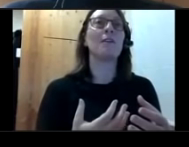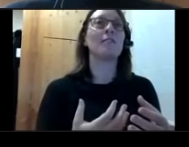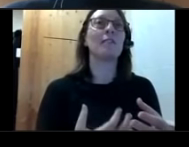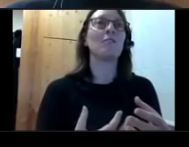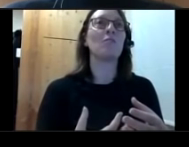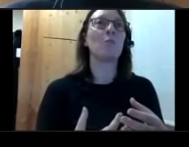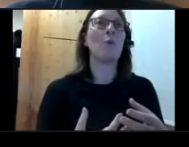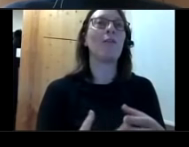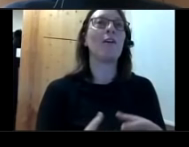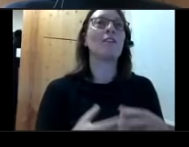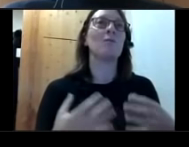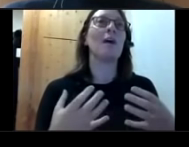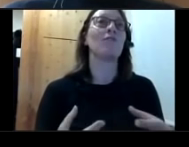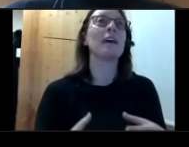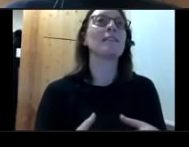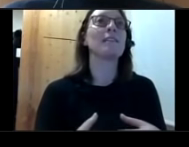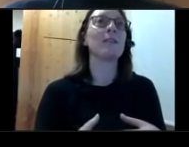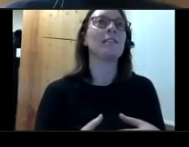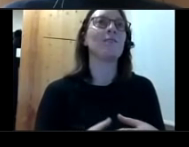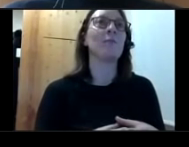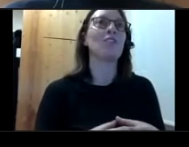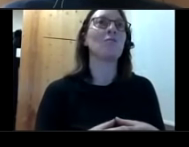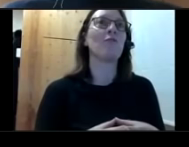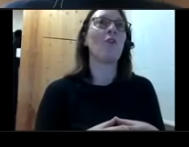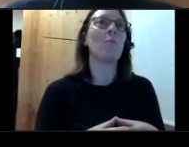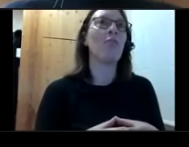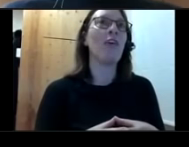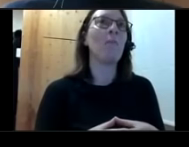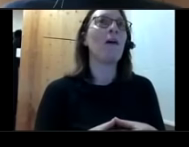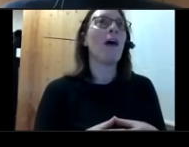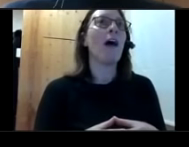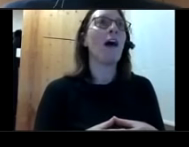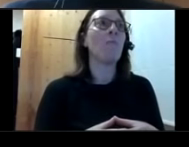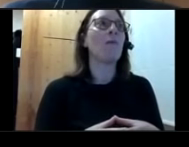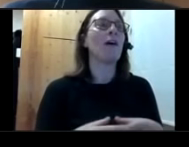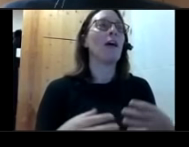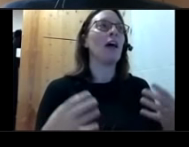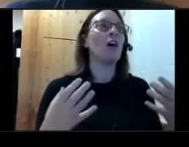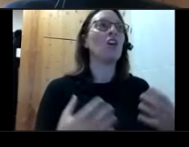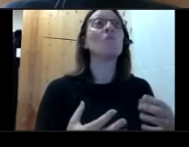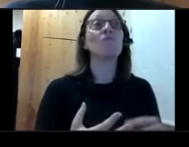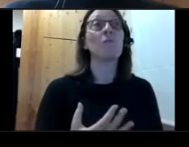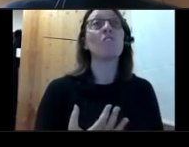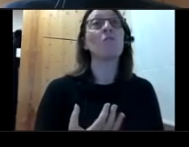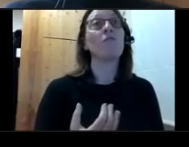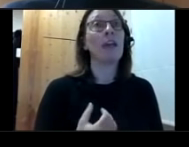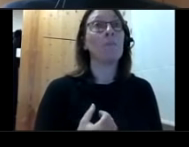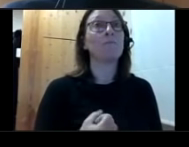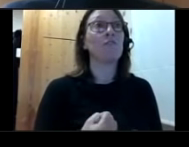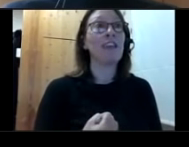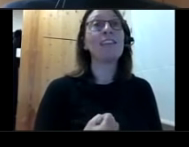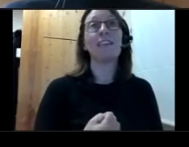third party systems as well. Do you have good accessibility information from them? Who is responsible